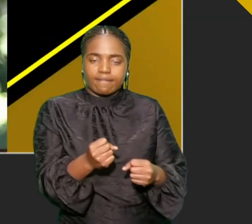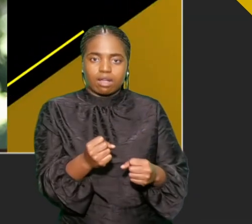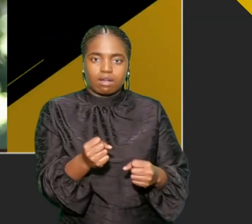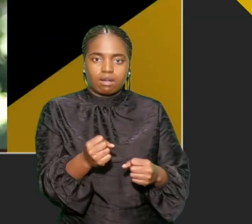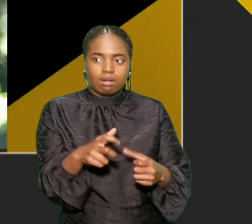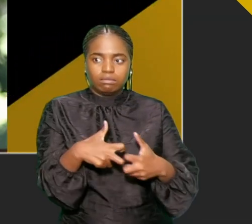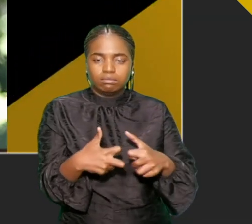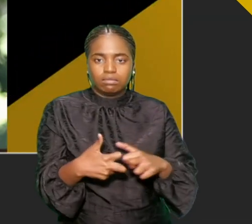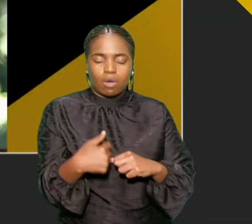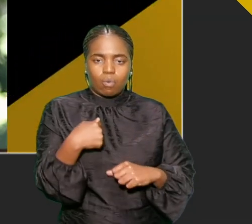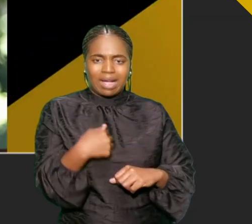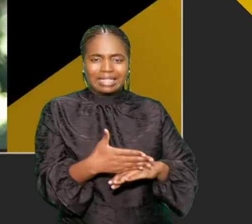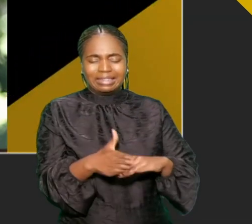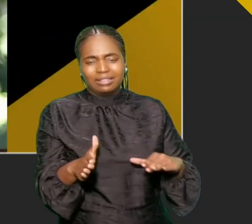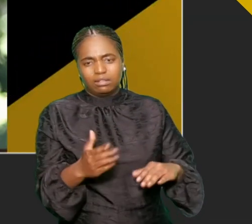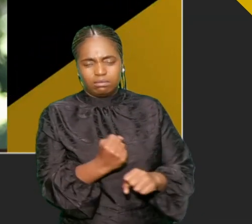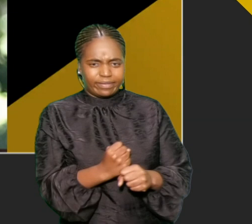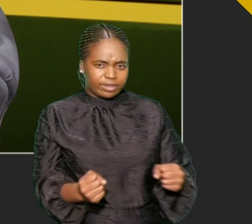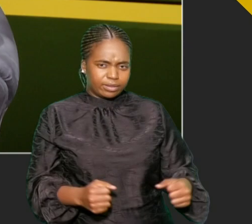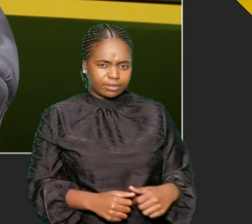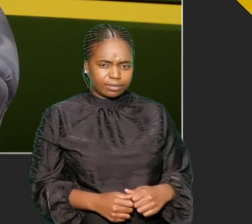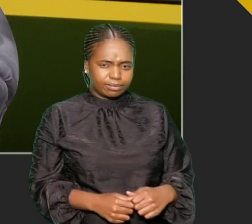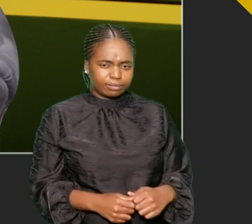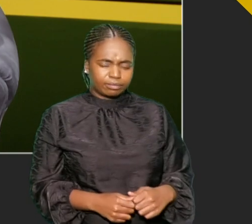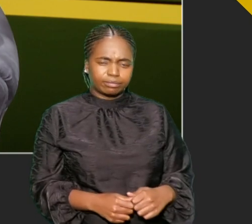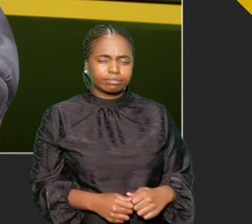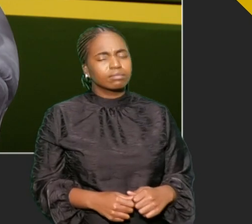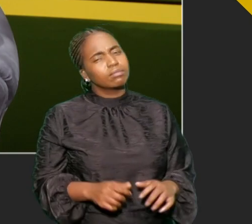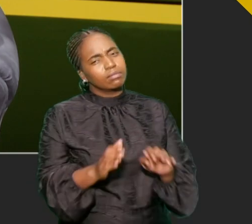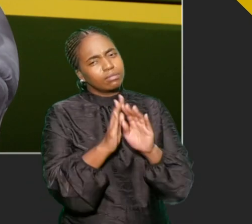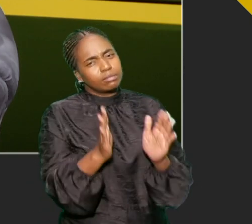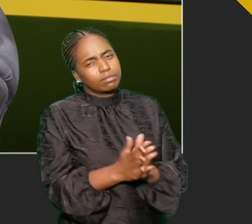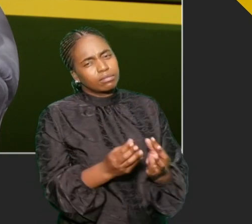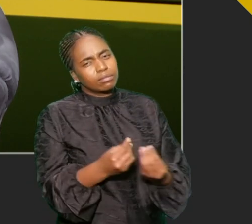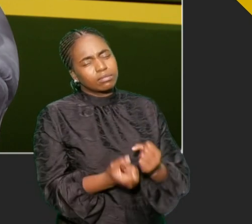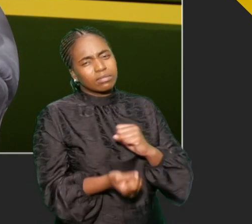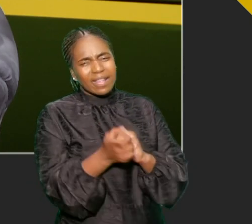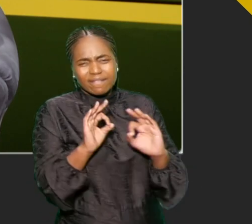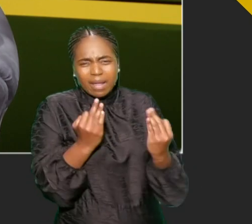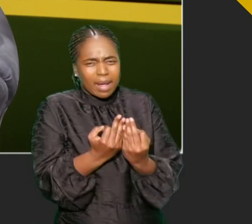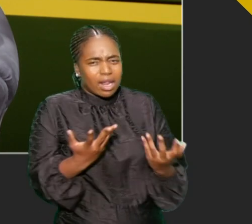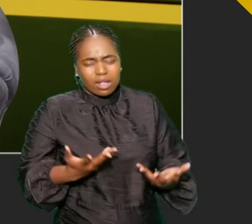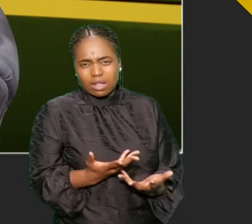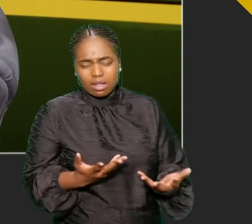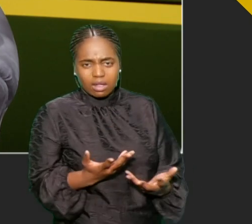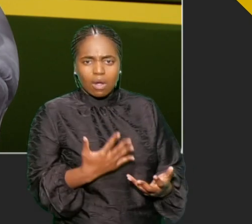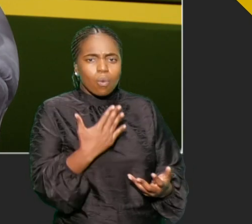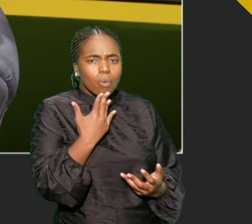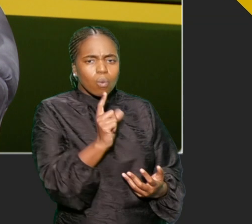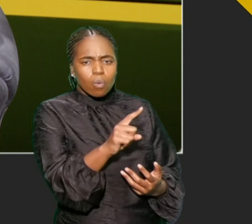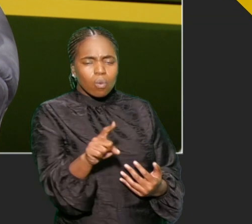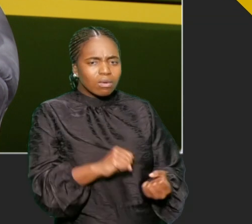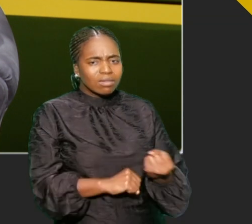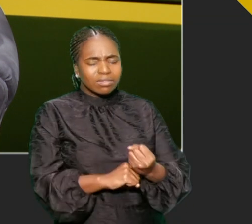any trauma due to us separating. And gonna yonke into enzakayo ma umndeni bokuphi? I mean, who are the key pillars